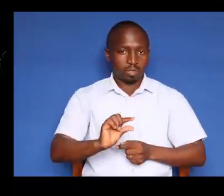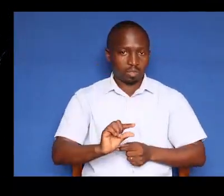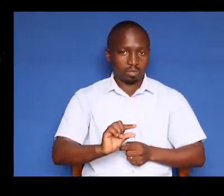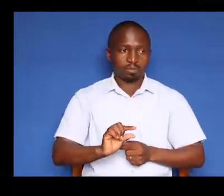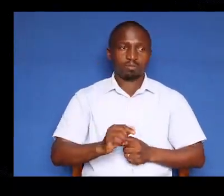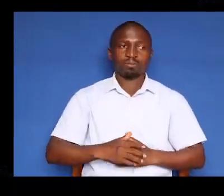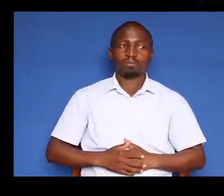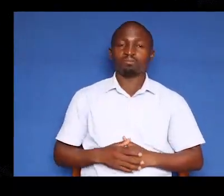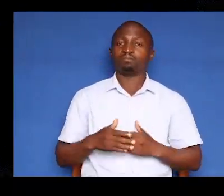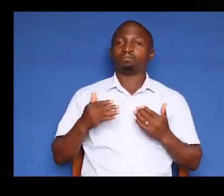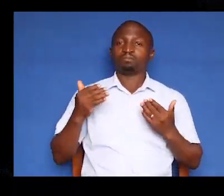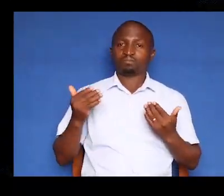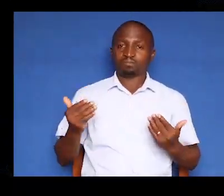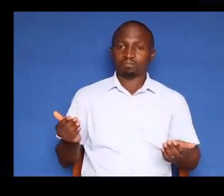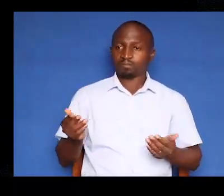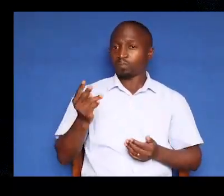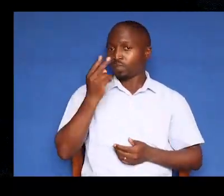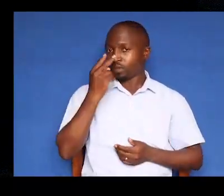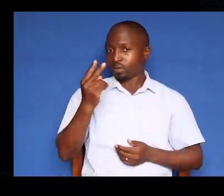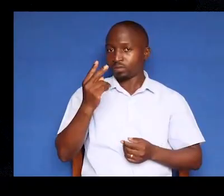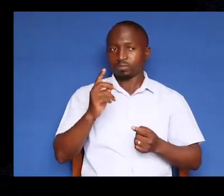decreasing. Okay, let's see